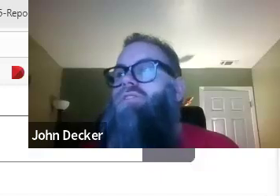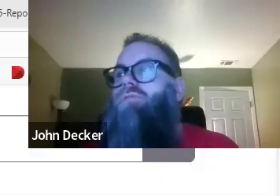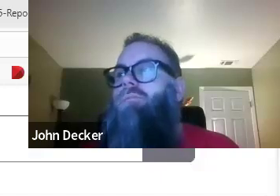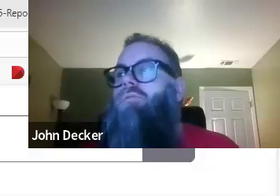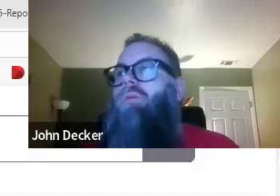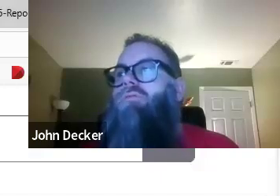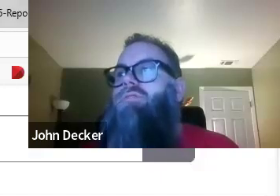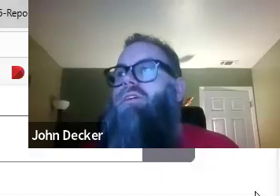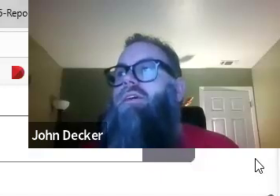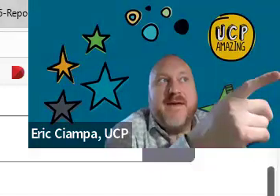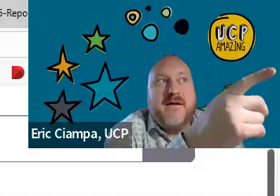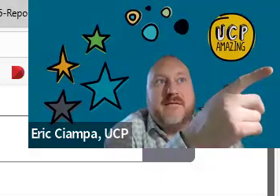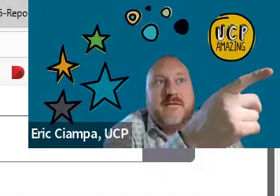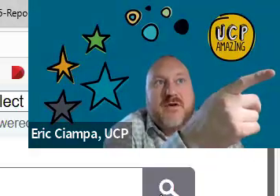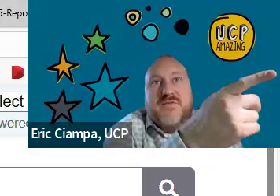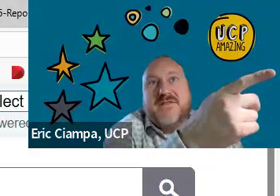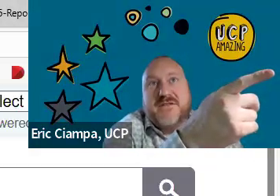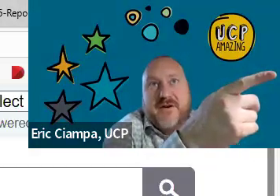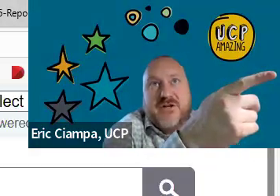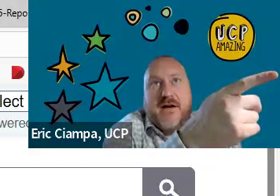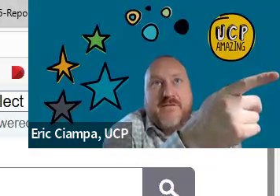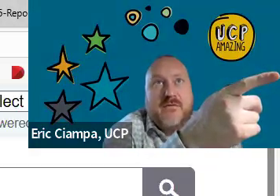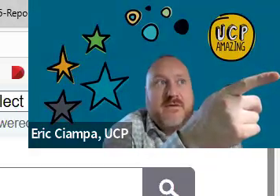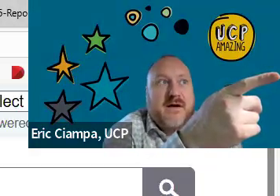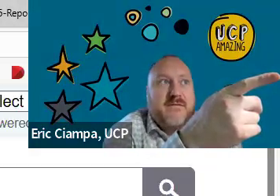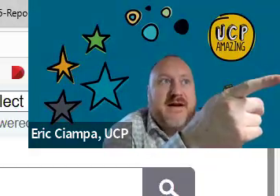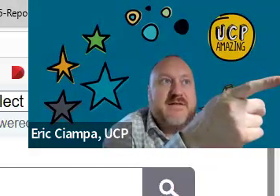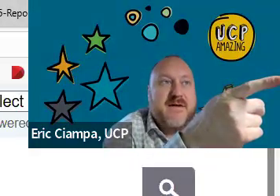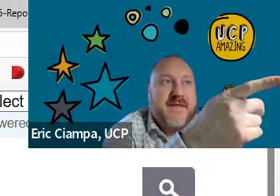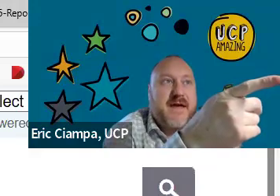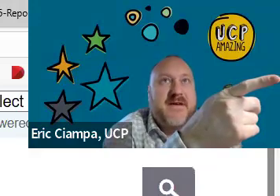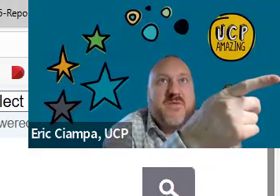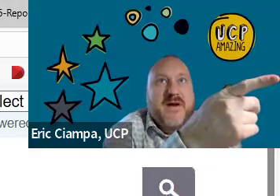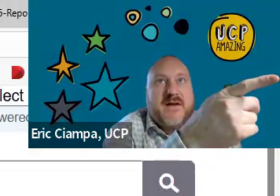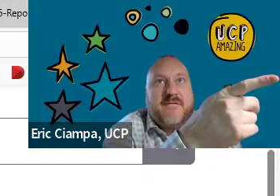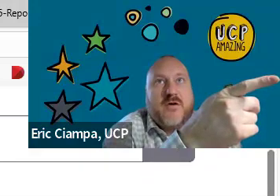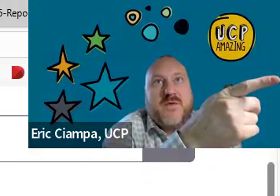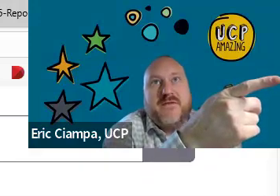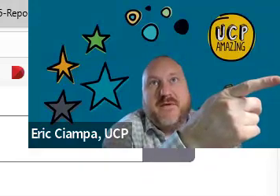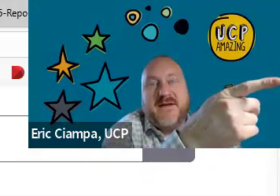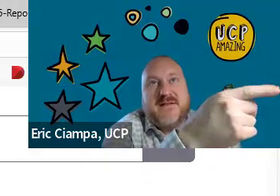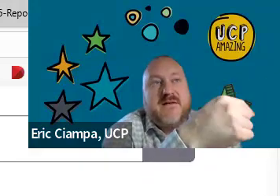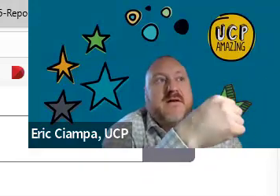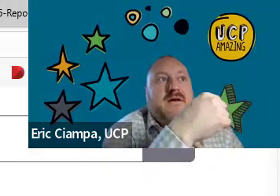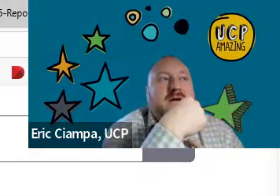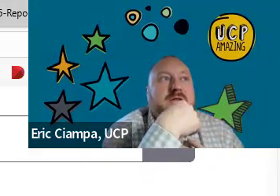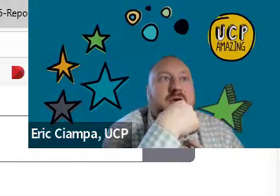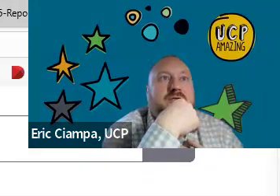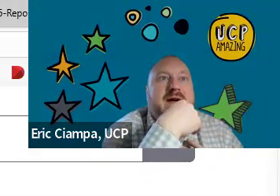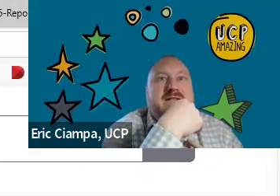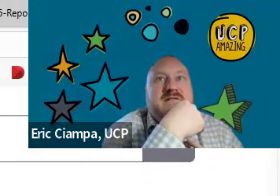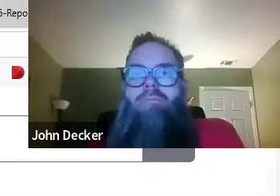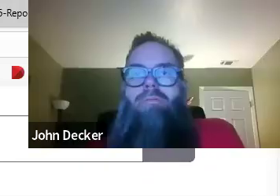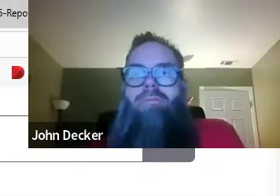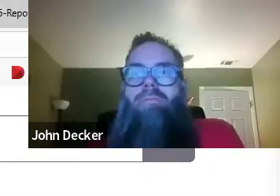the information from the rate models. No, but AB, those rates are different, John. We didn't talk about the AB 2423 rates.